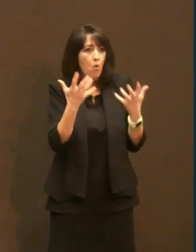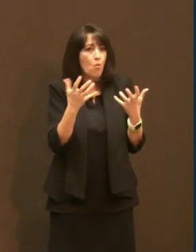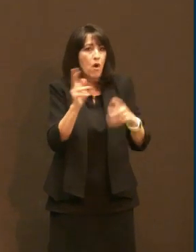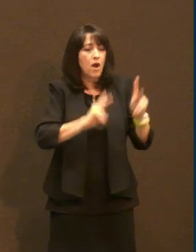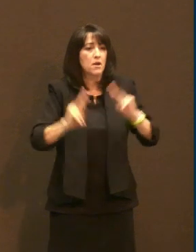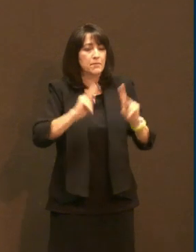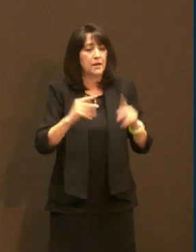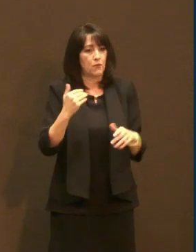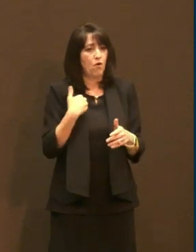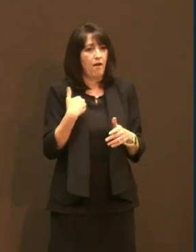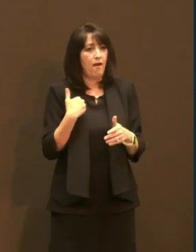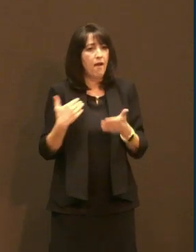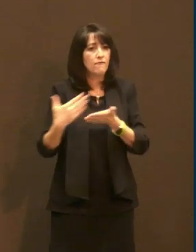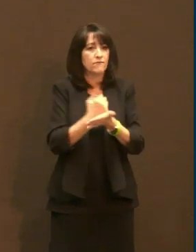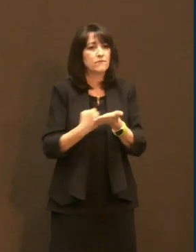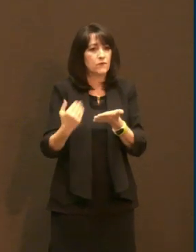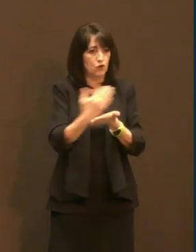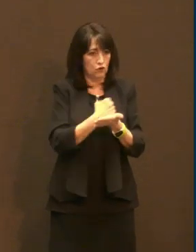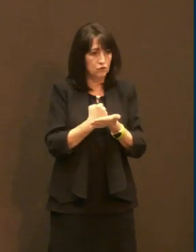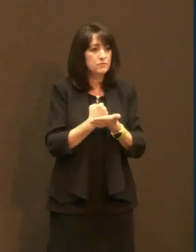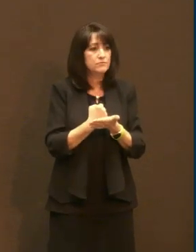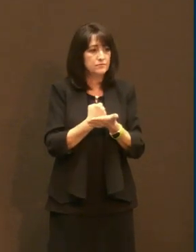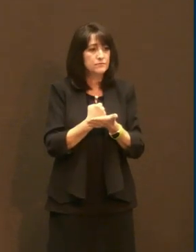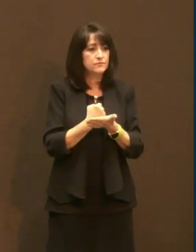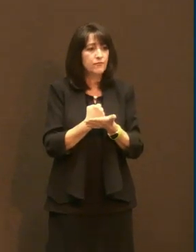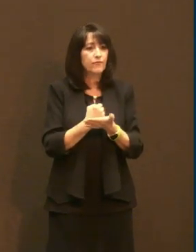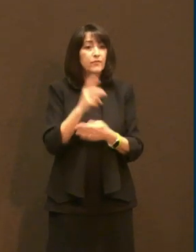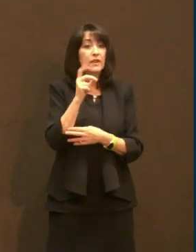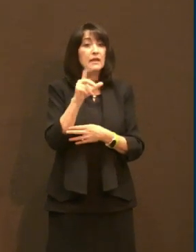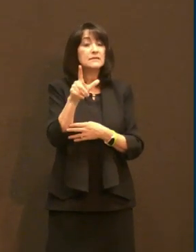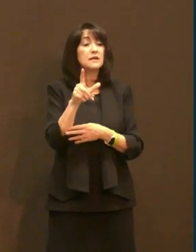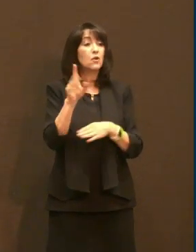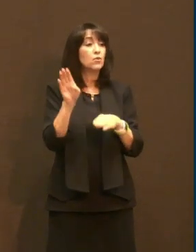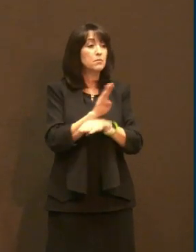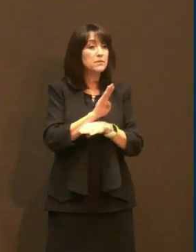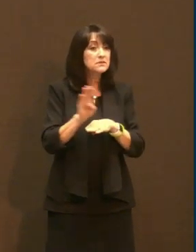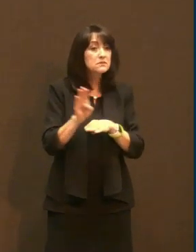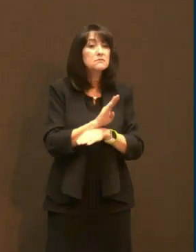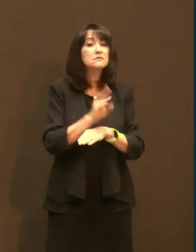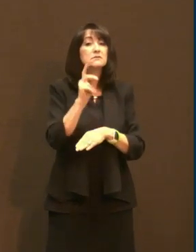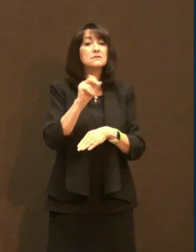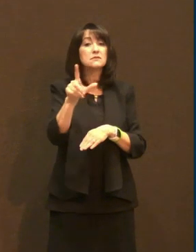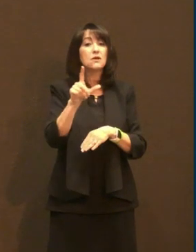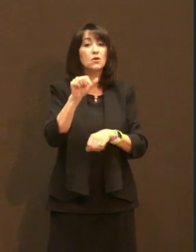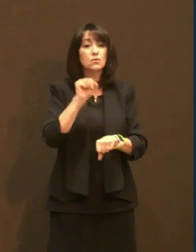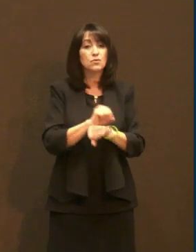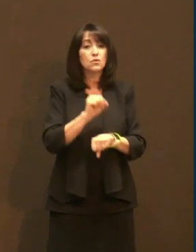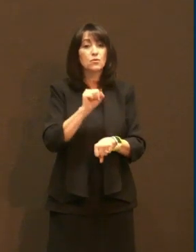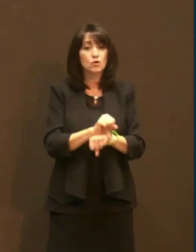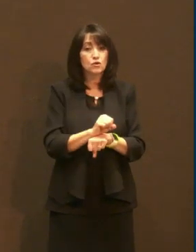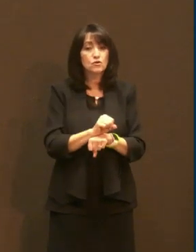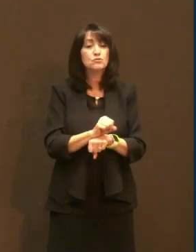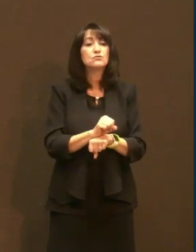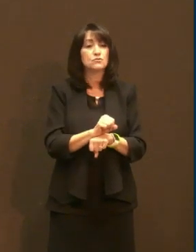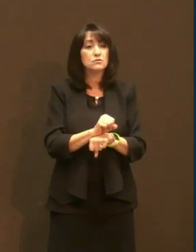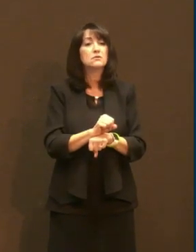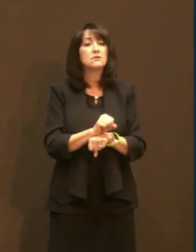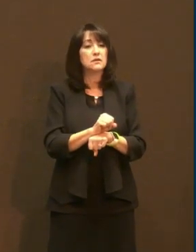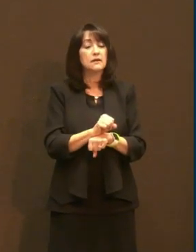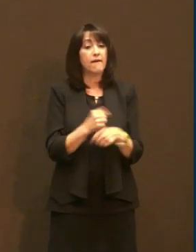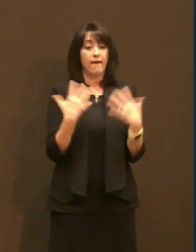relief to Delaware businesses and workers, to maintain strict adherence to health and